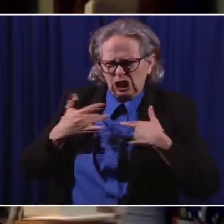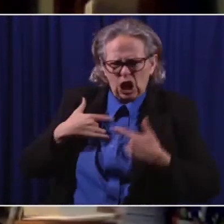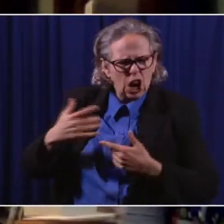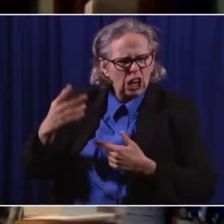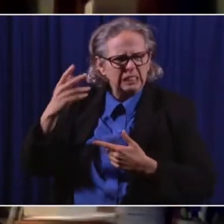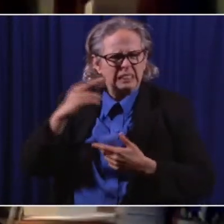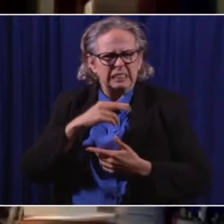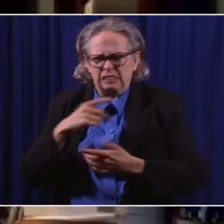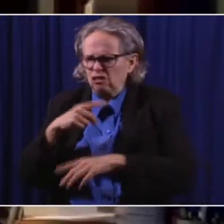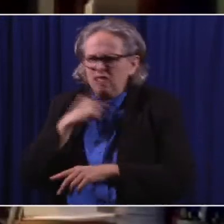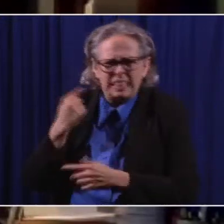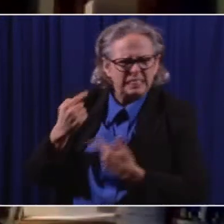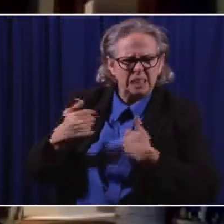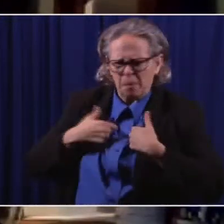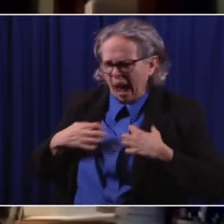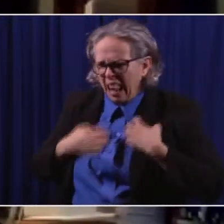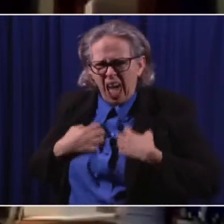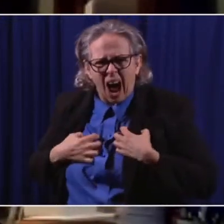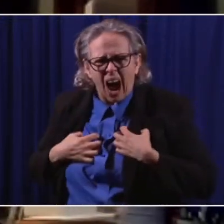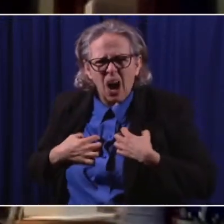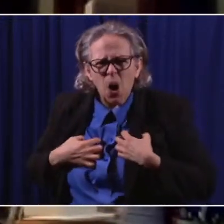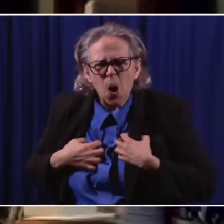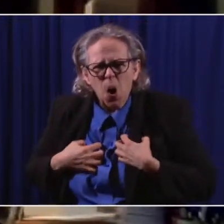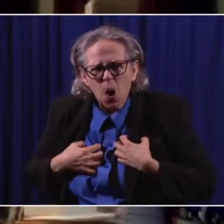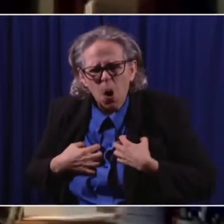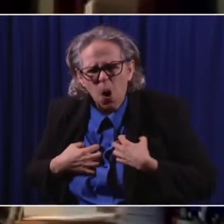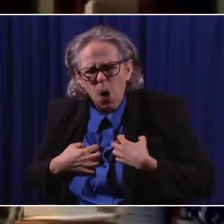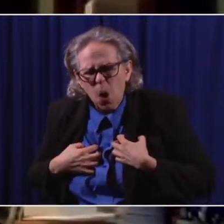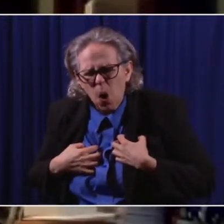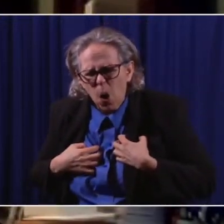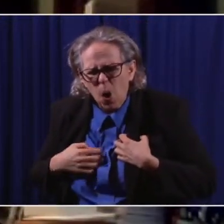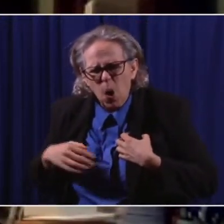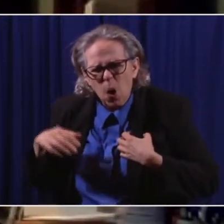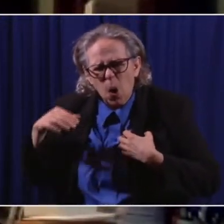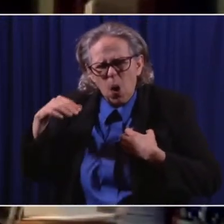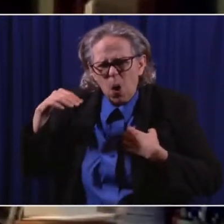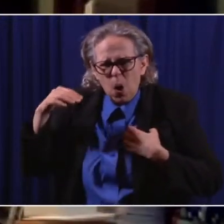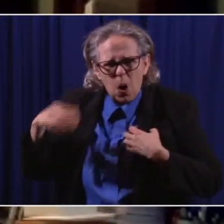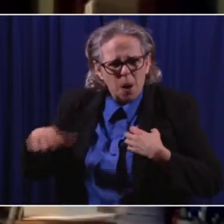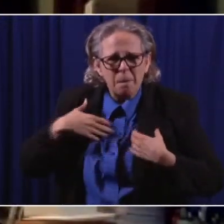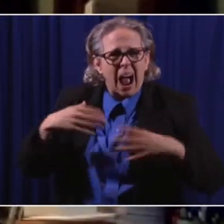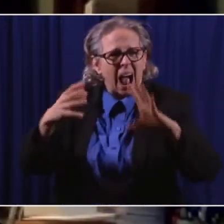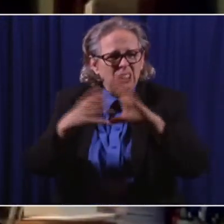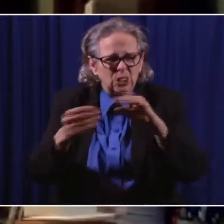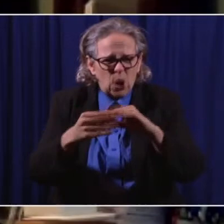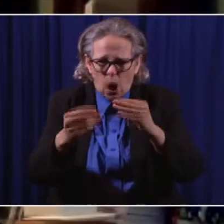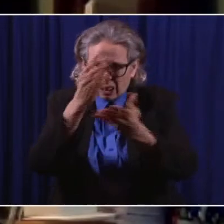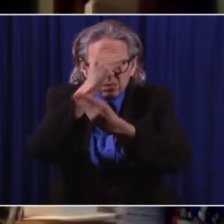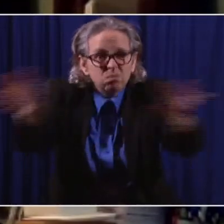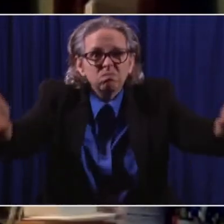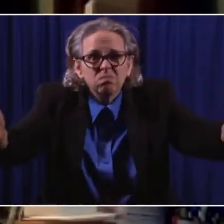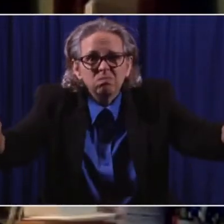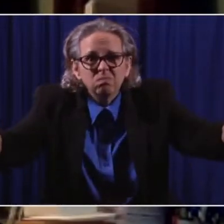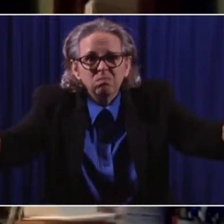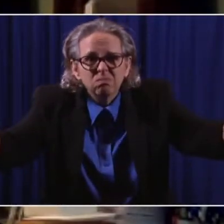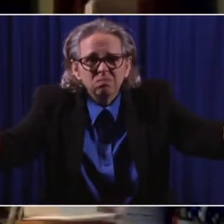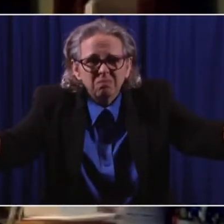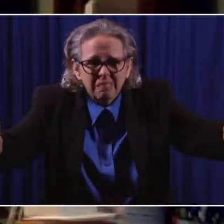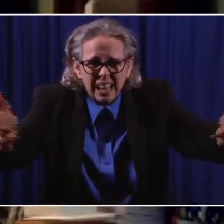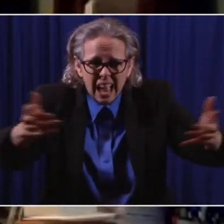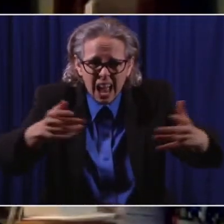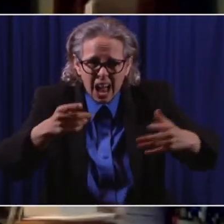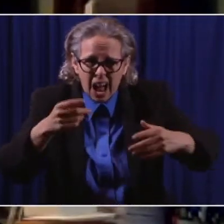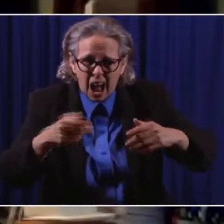and to the people of this country, which is why I did the op-ed, is that there's no place to hide from this